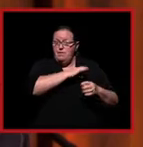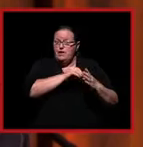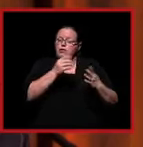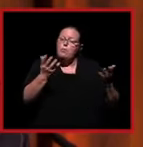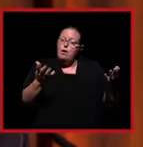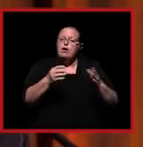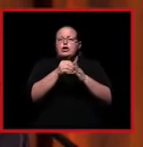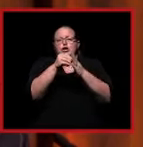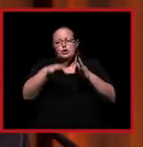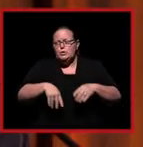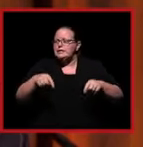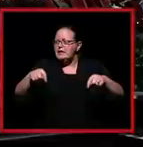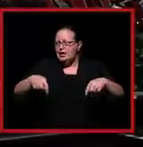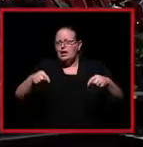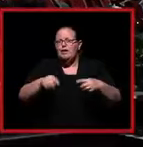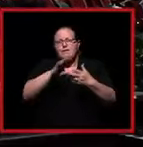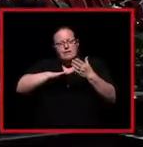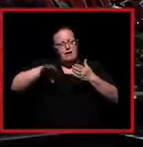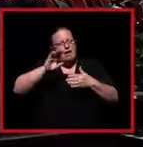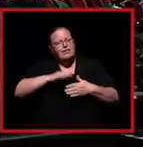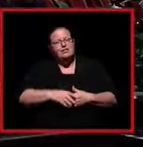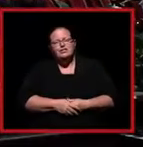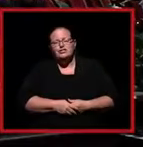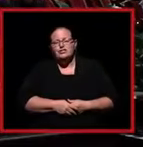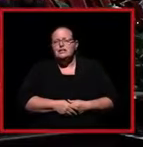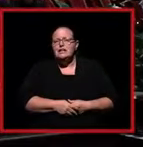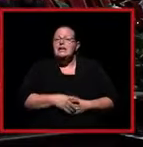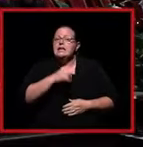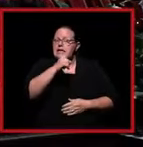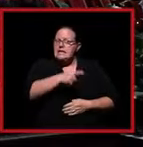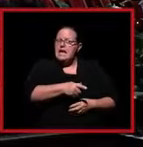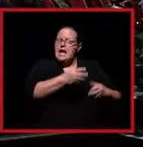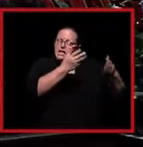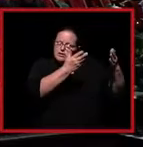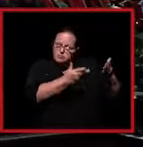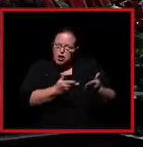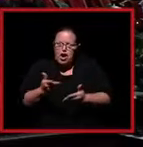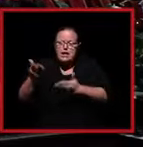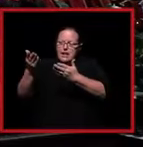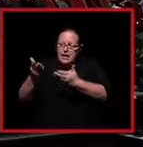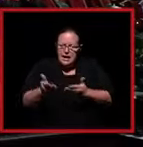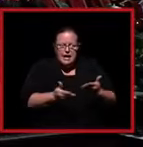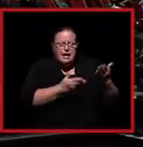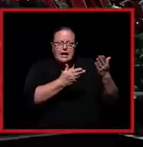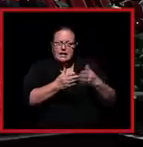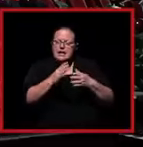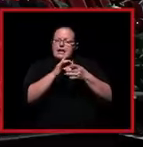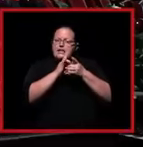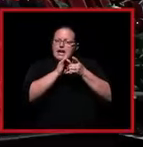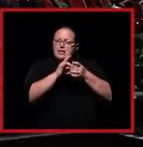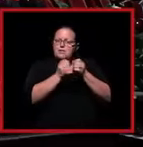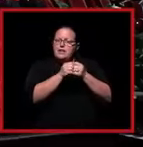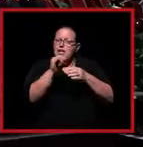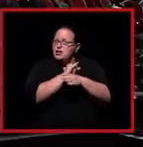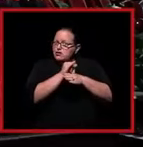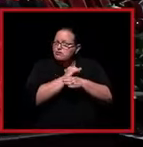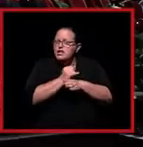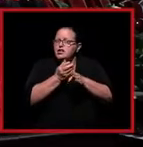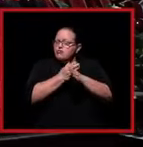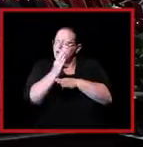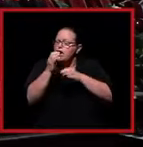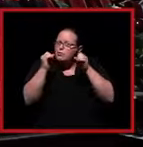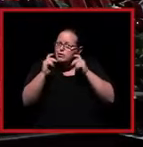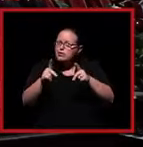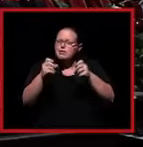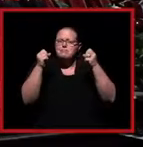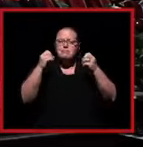students here at the college. He has parlayed those industry connections into career opportunities for countless